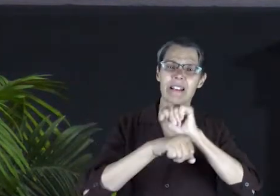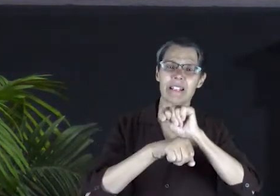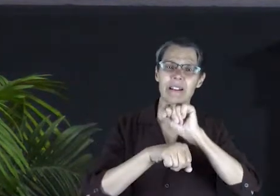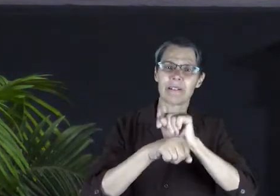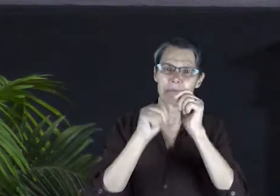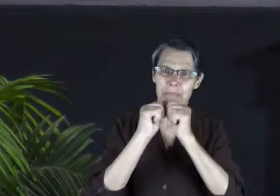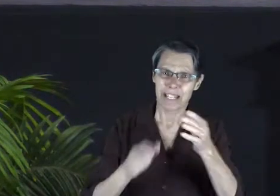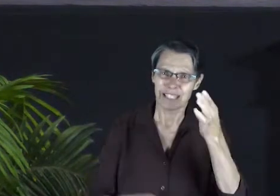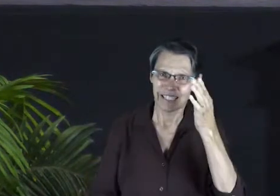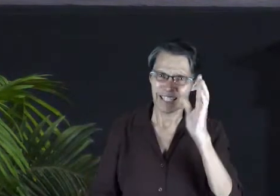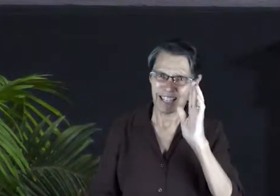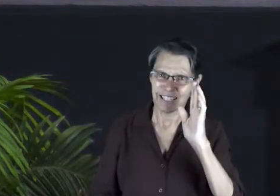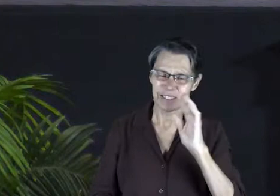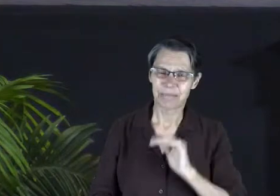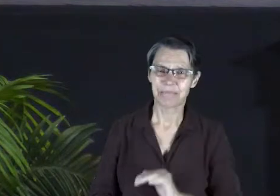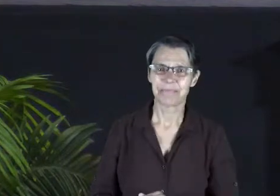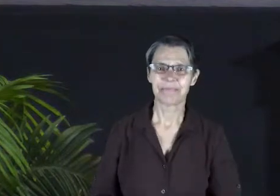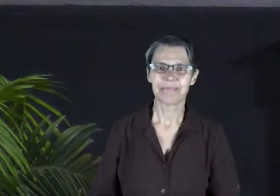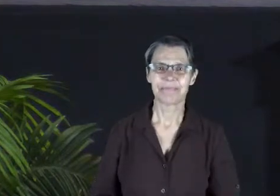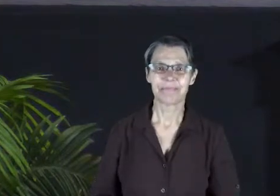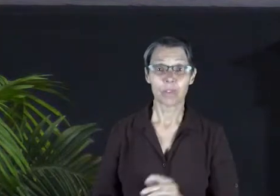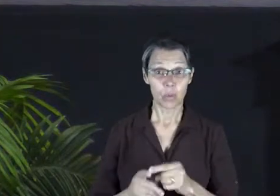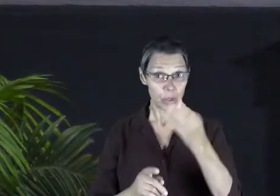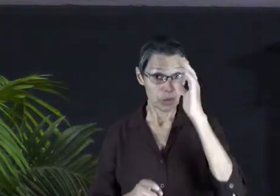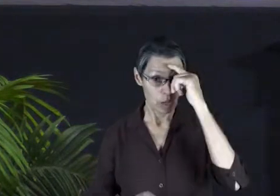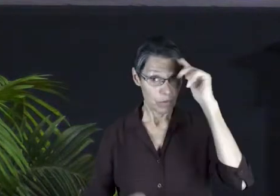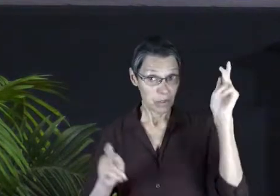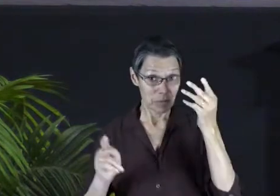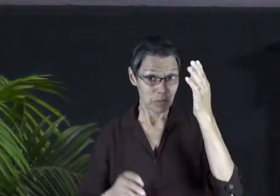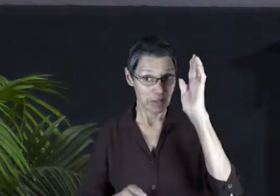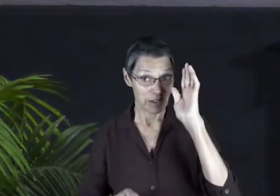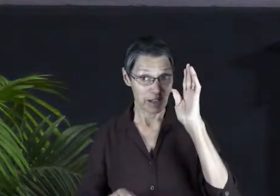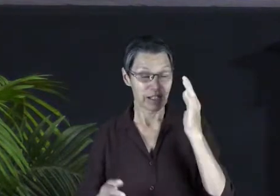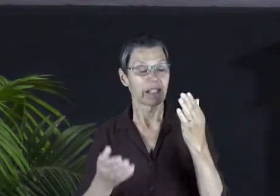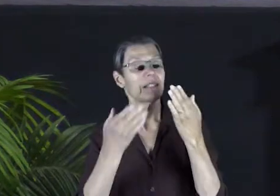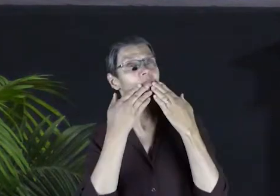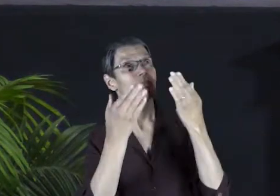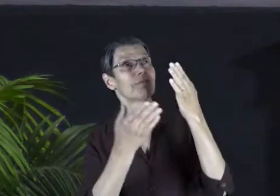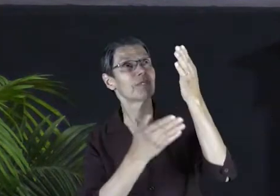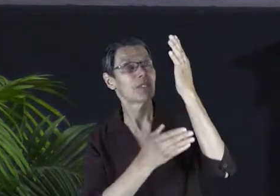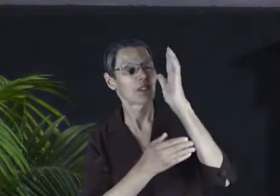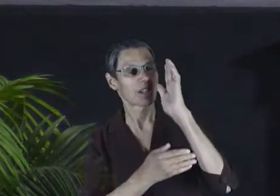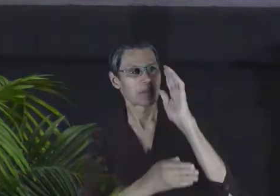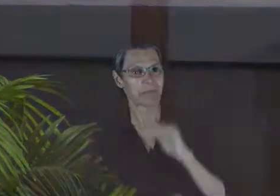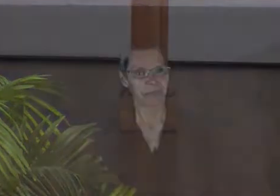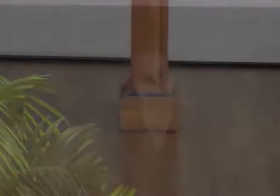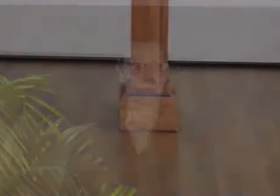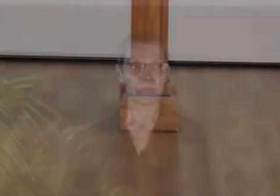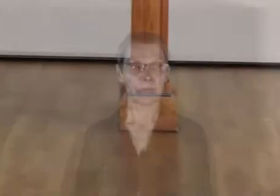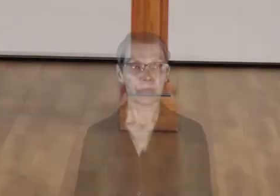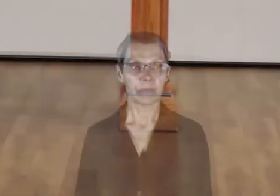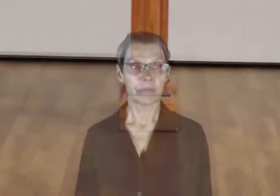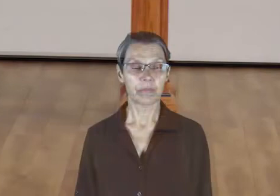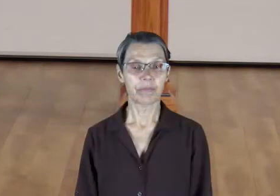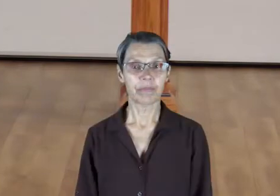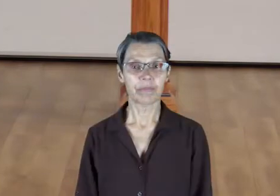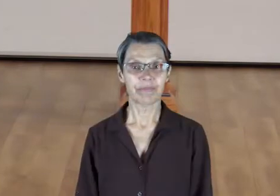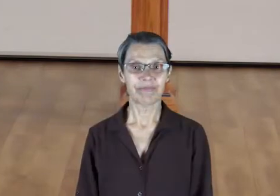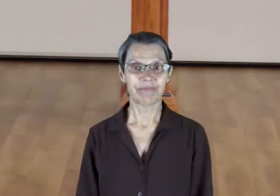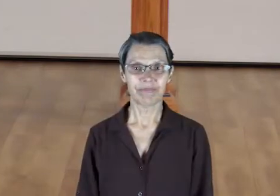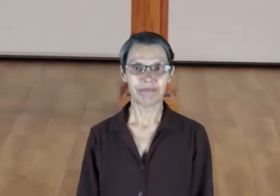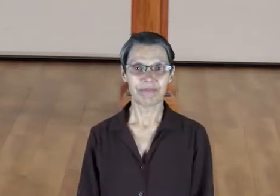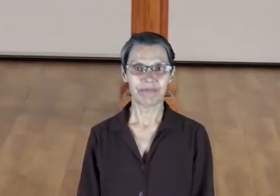in the temple blessing God. The word of God for the people of God. Thanks be to God. Where was